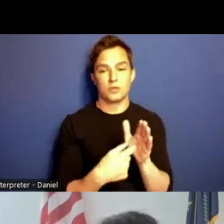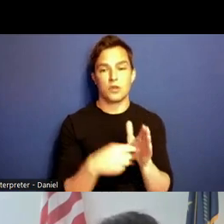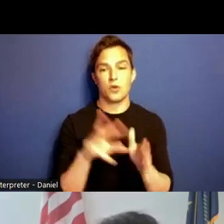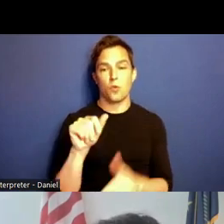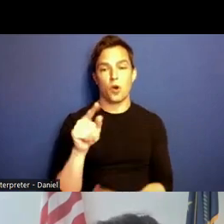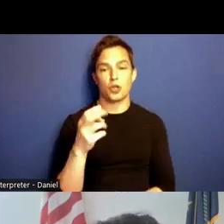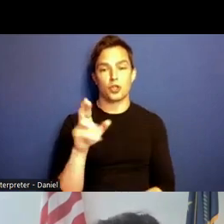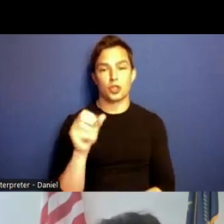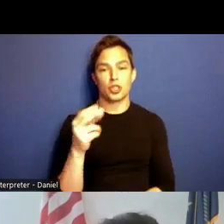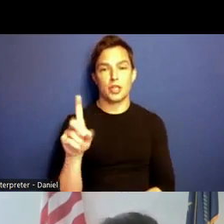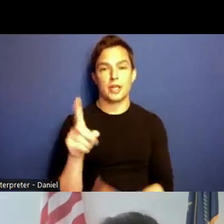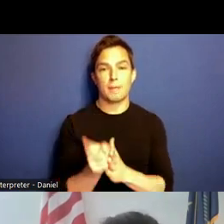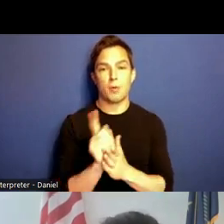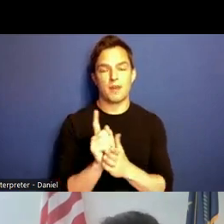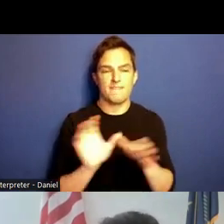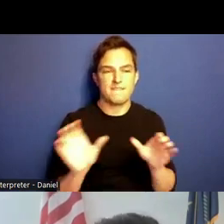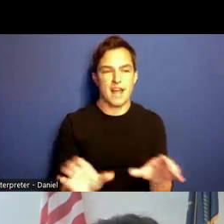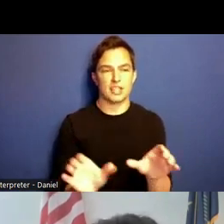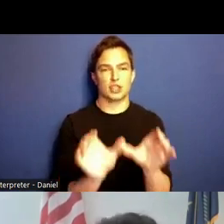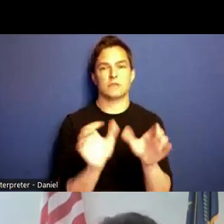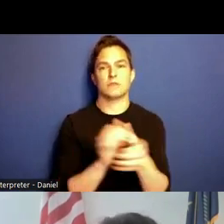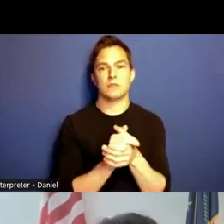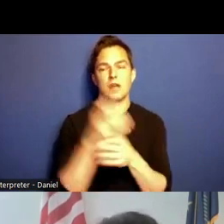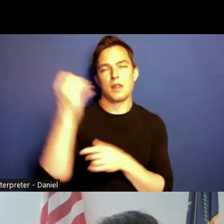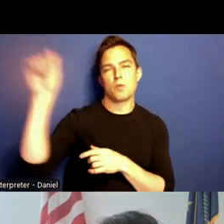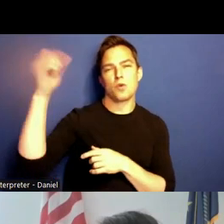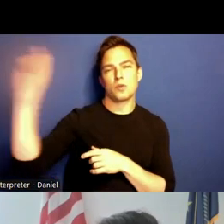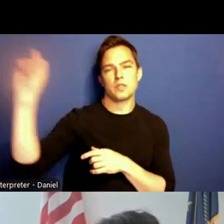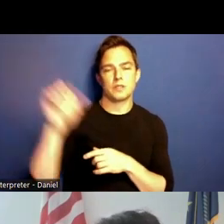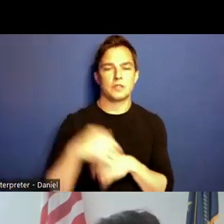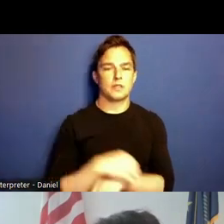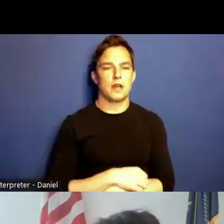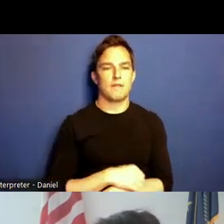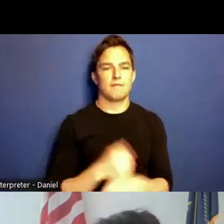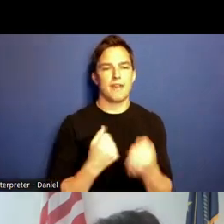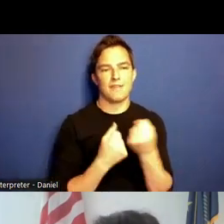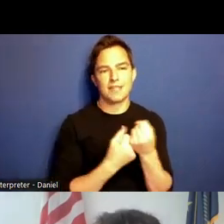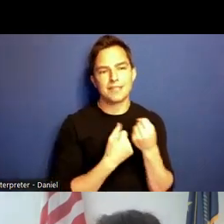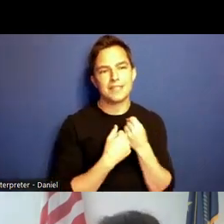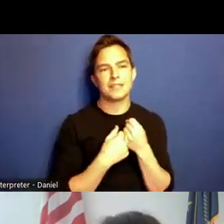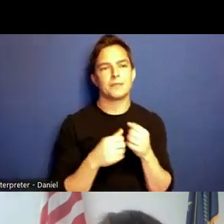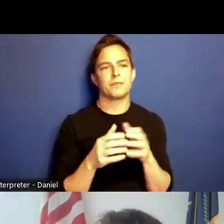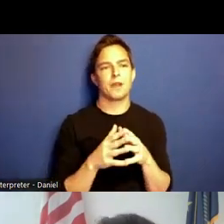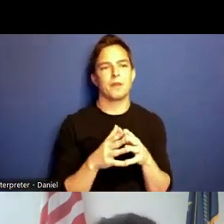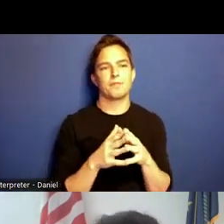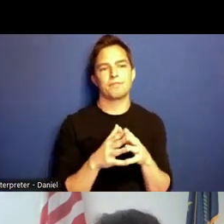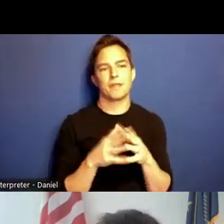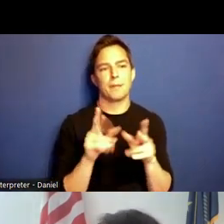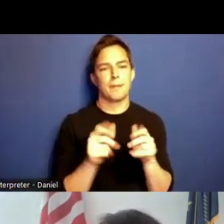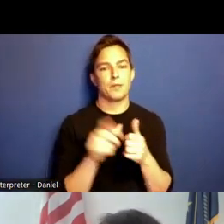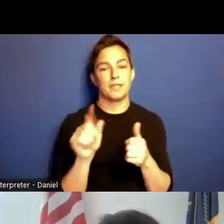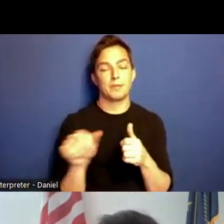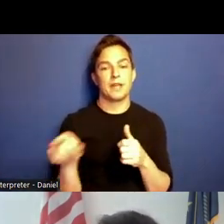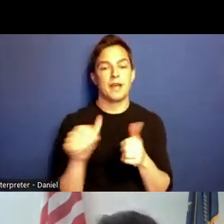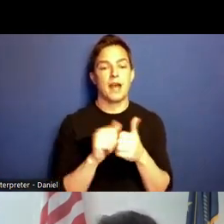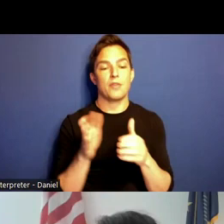of, action, of protest, of advocacy, and how people with disabilities oriented themselves